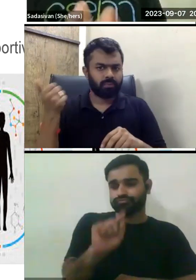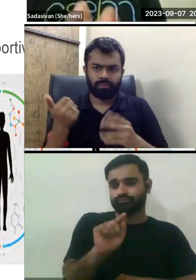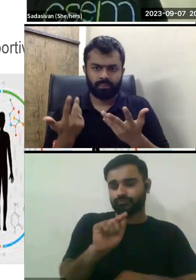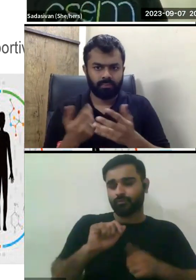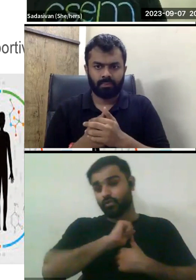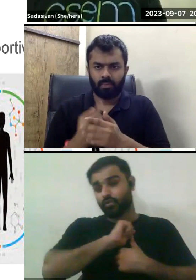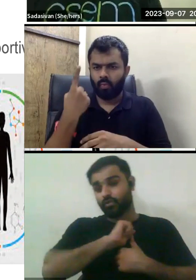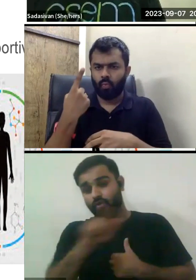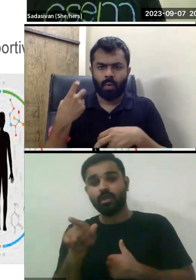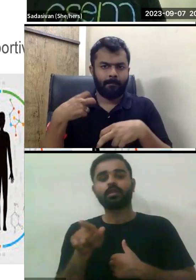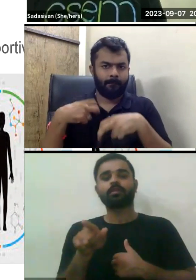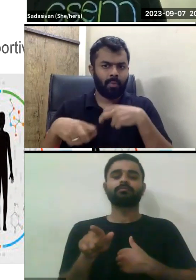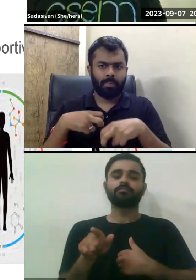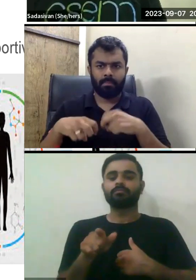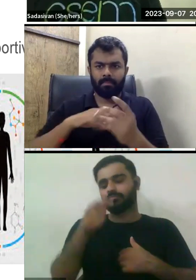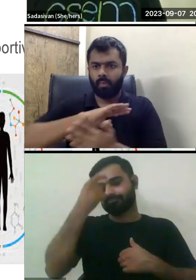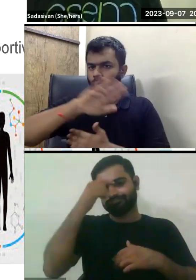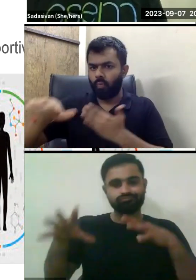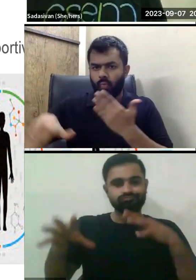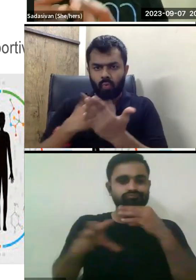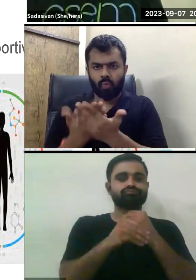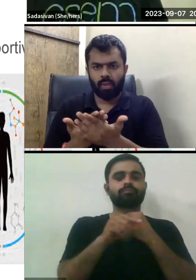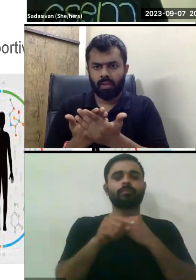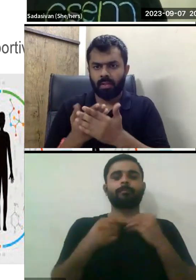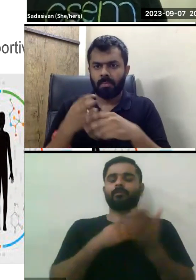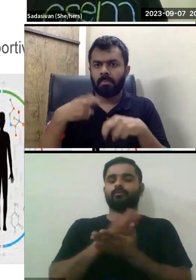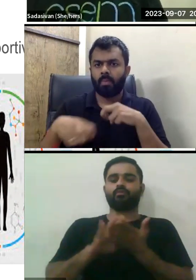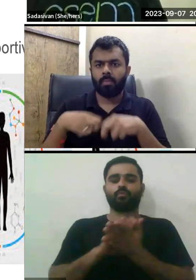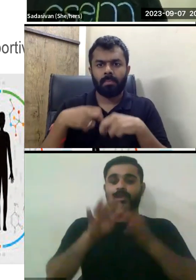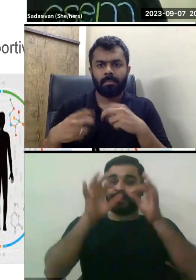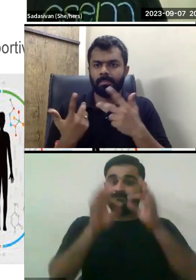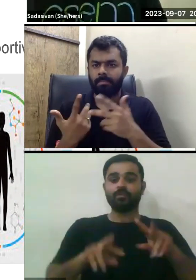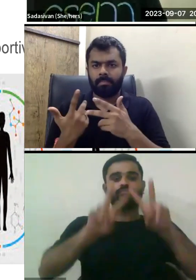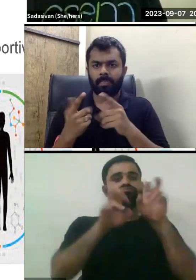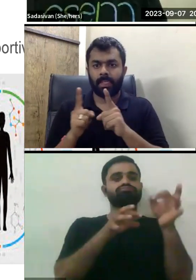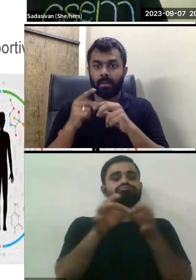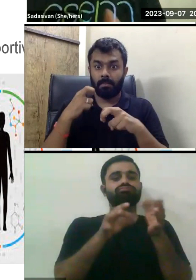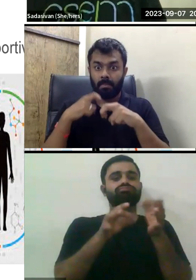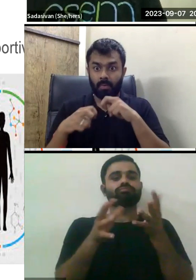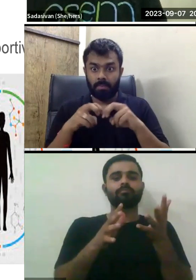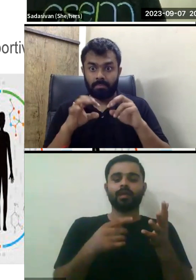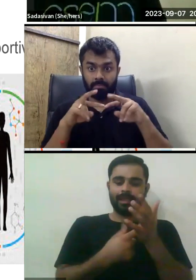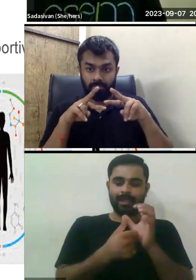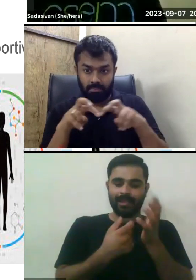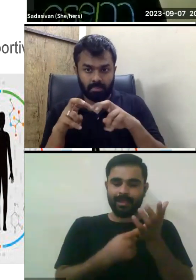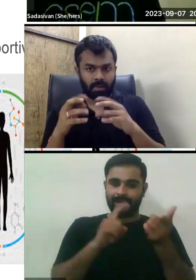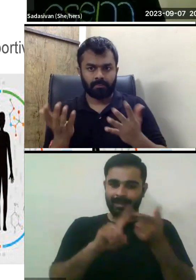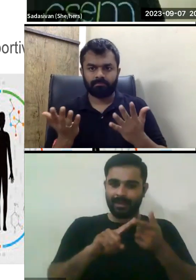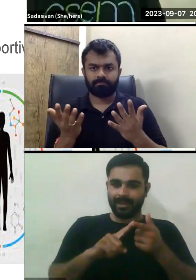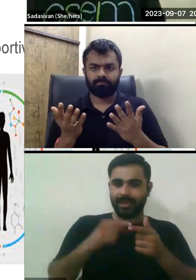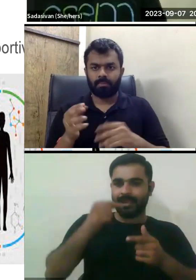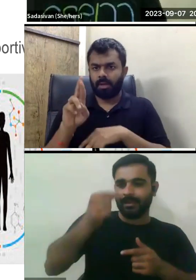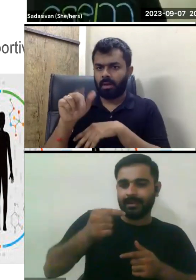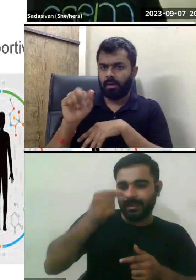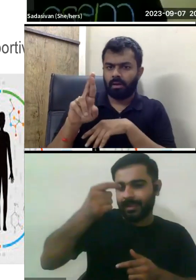these issues, it is we don't have a proper definition of rare disease in the rare disease policy, and